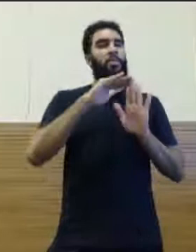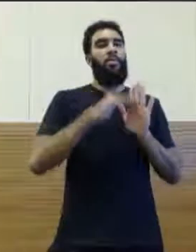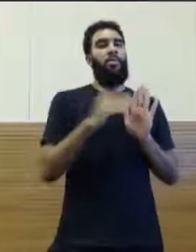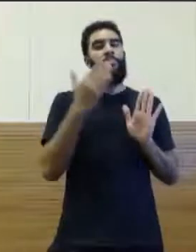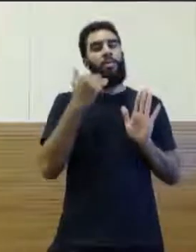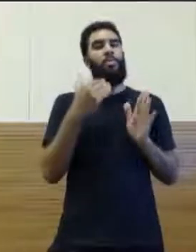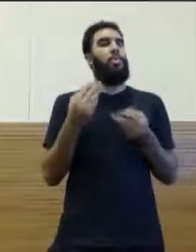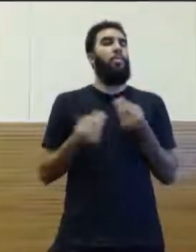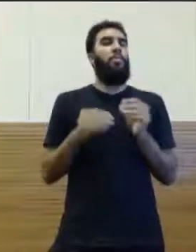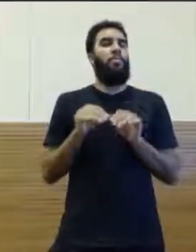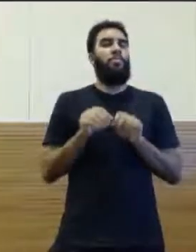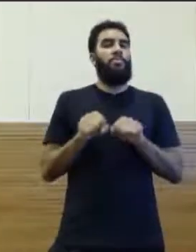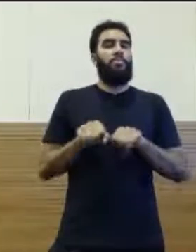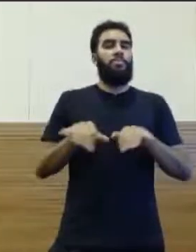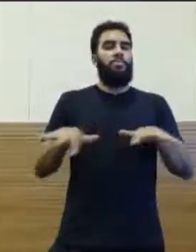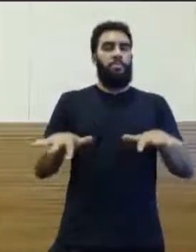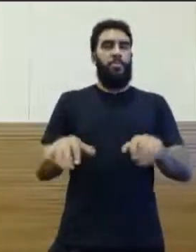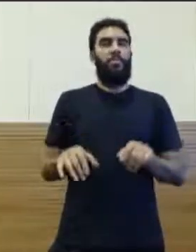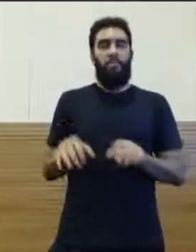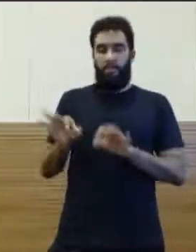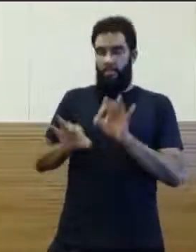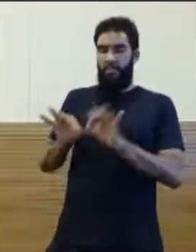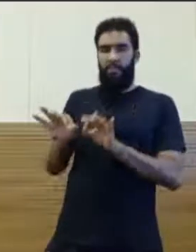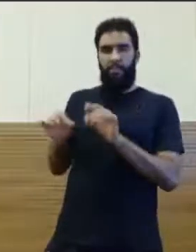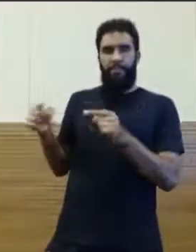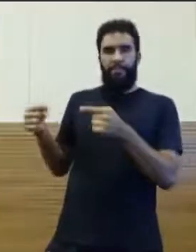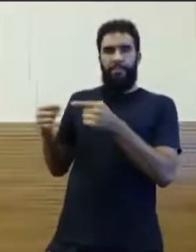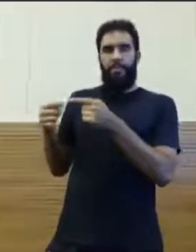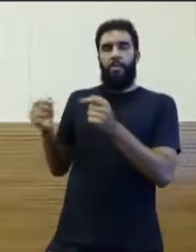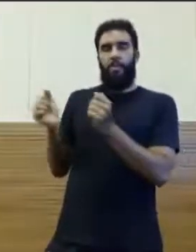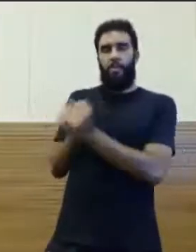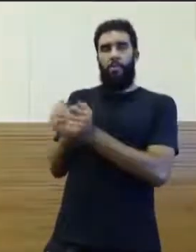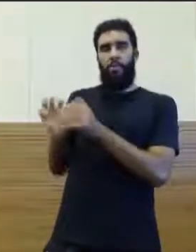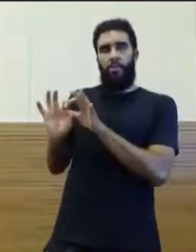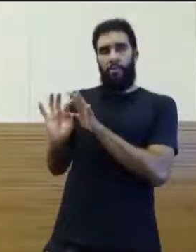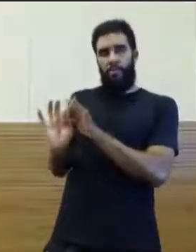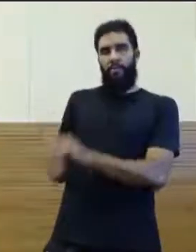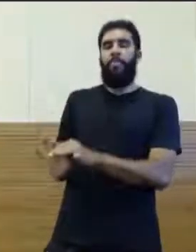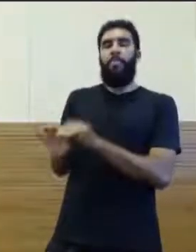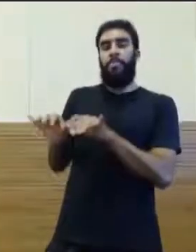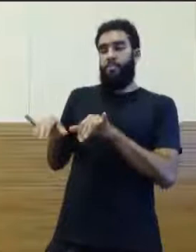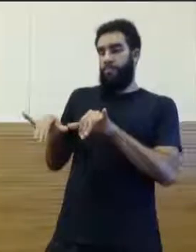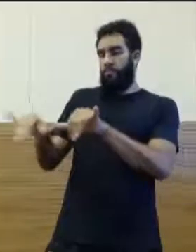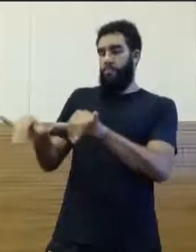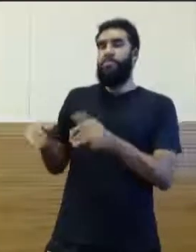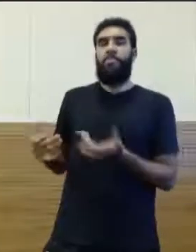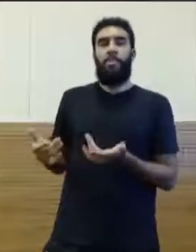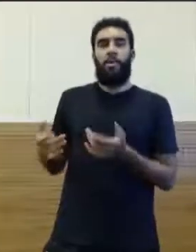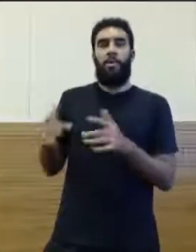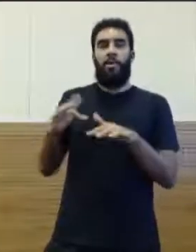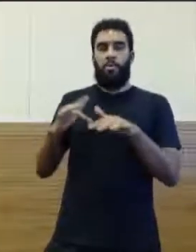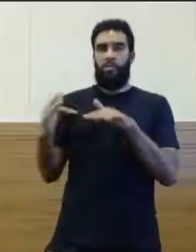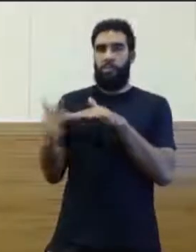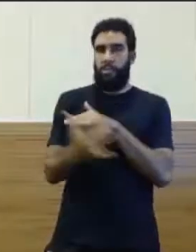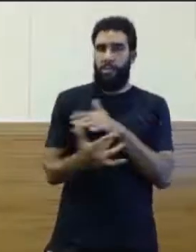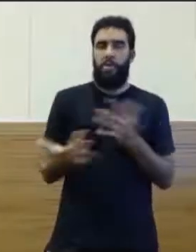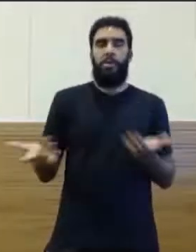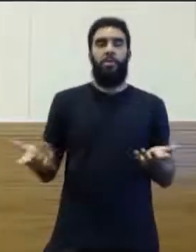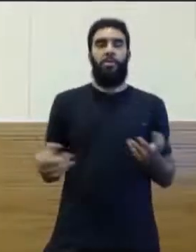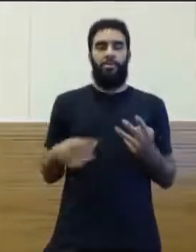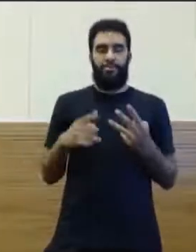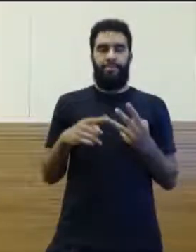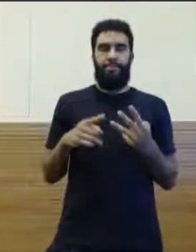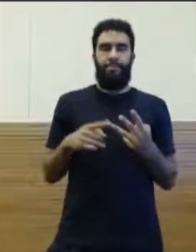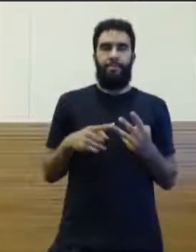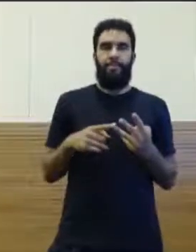And how we give publicity to our guides. We have a strategic alliance with a supermarket. We activate in